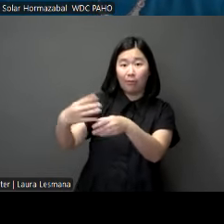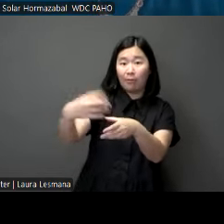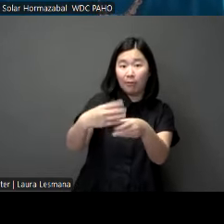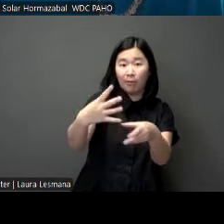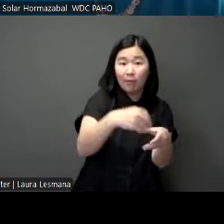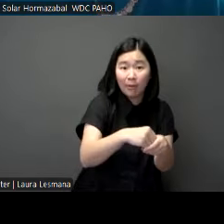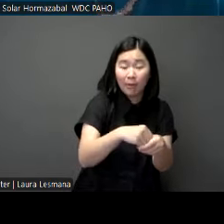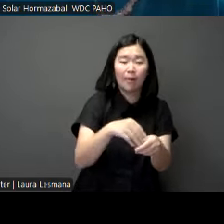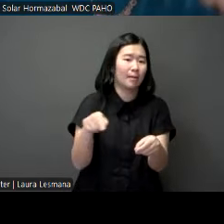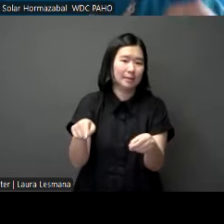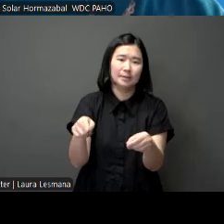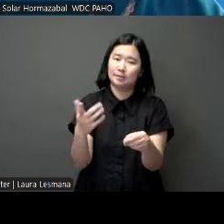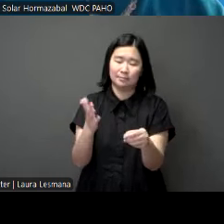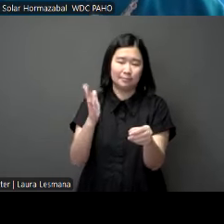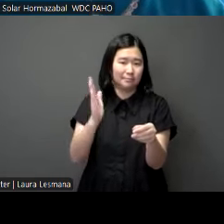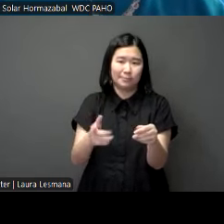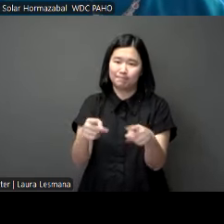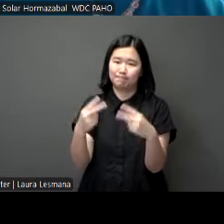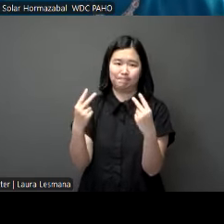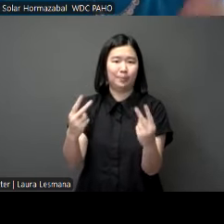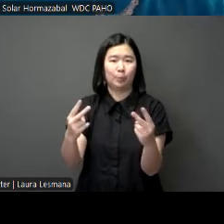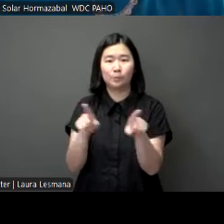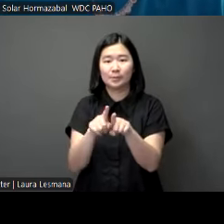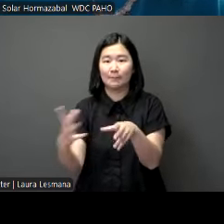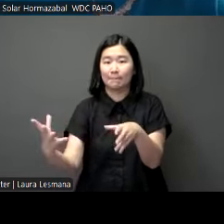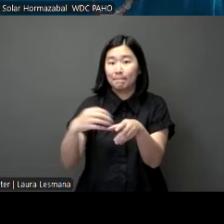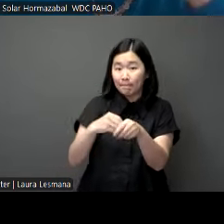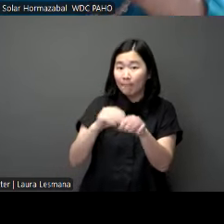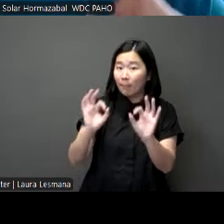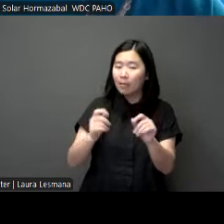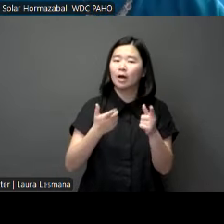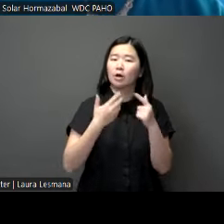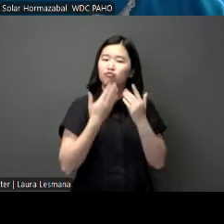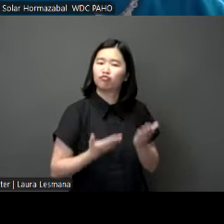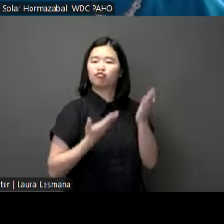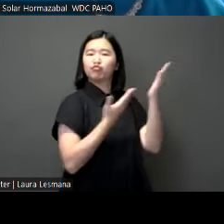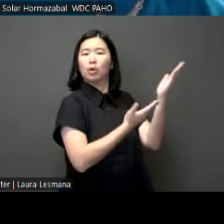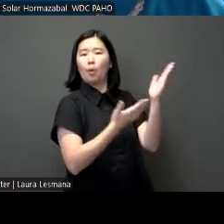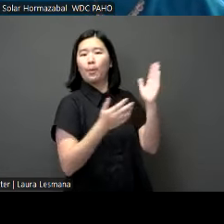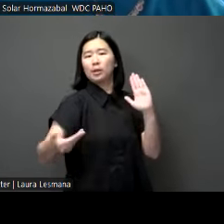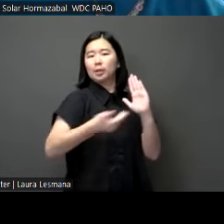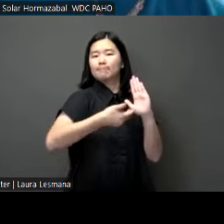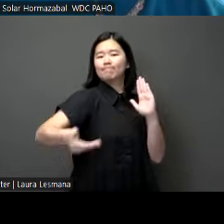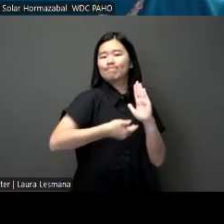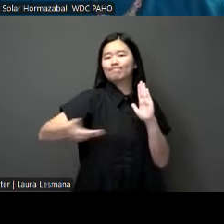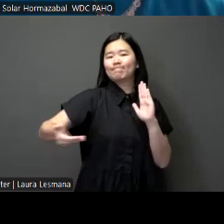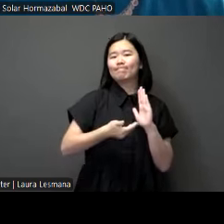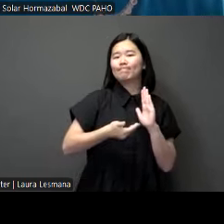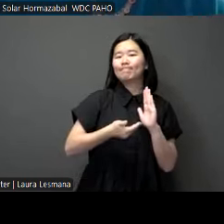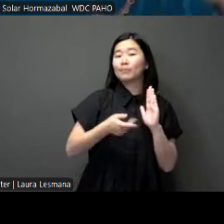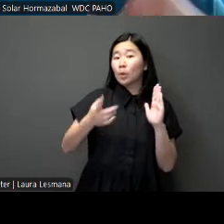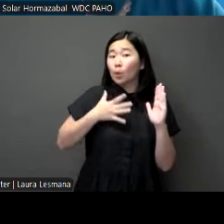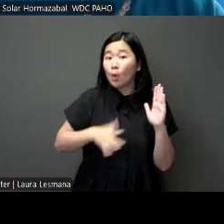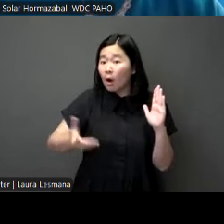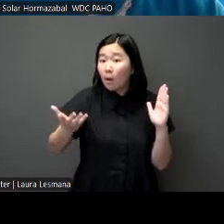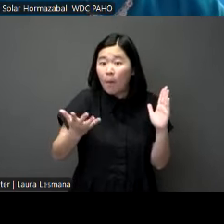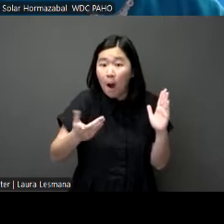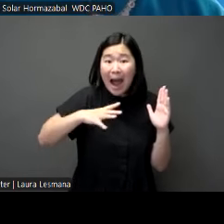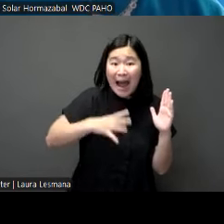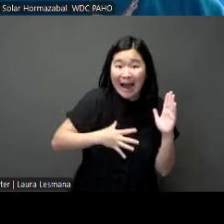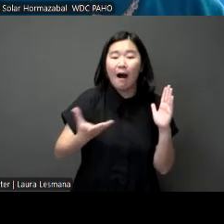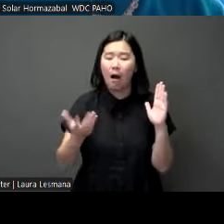initial theory of the program, and the formulation that we propose states what actions we need to implement, what changes have to